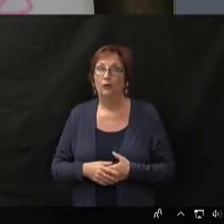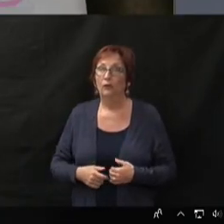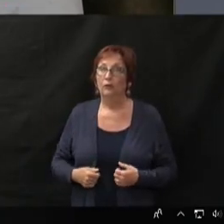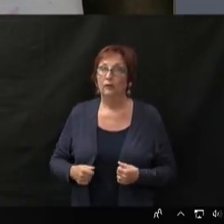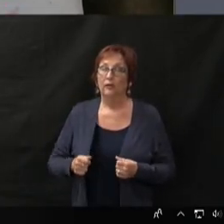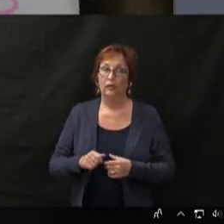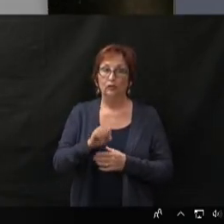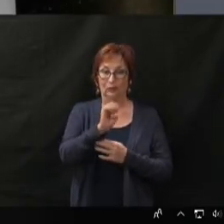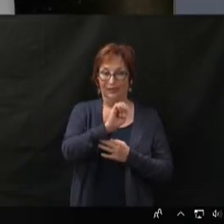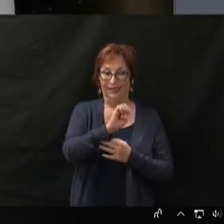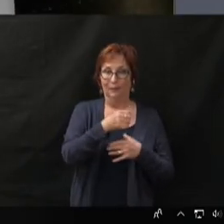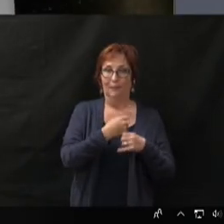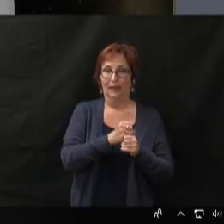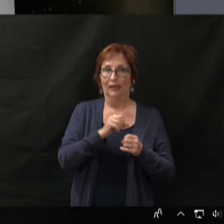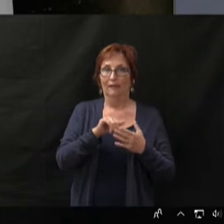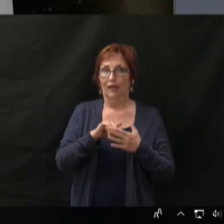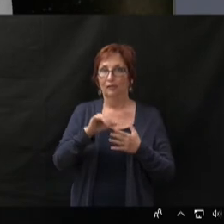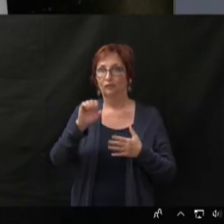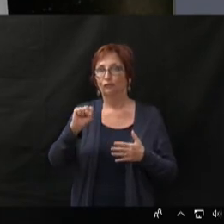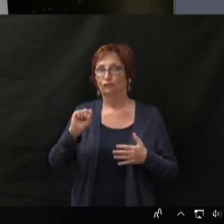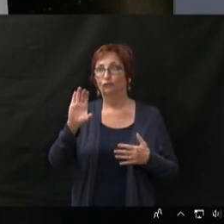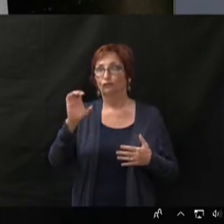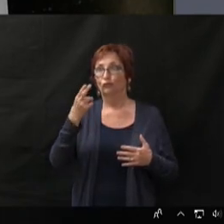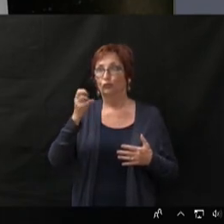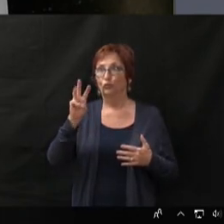Here's your E making the schwa sound.